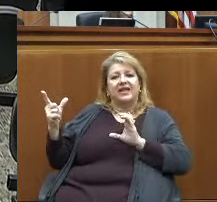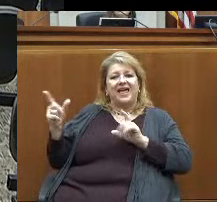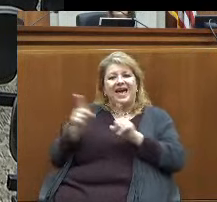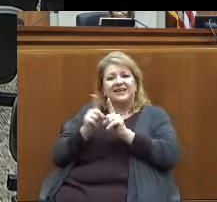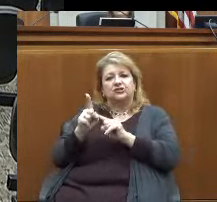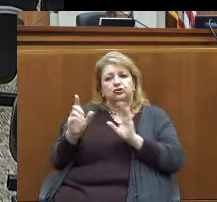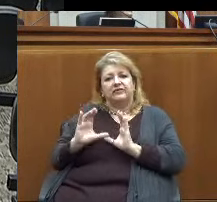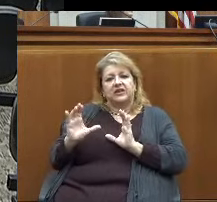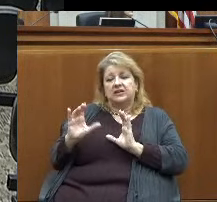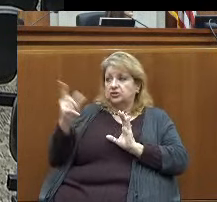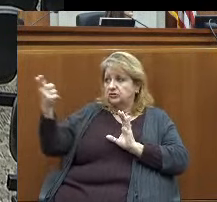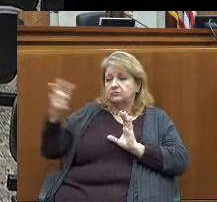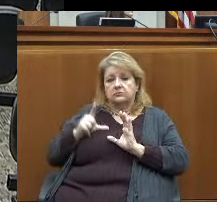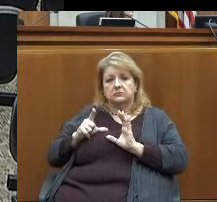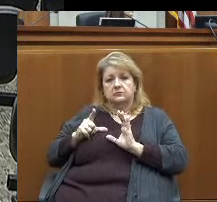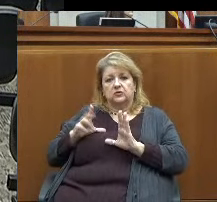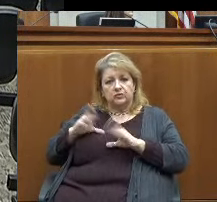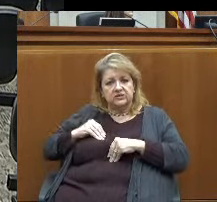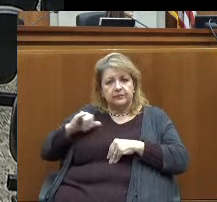Comments from the board?